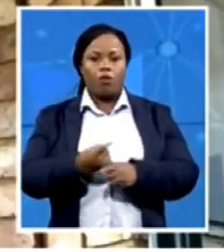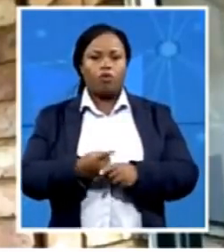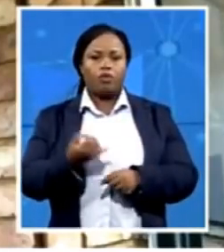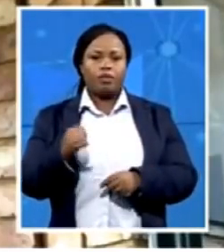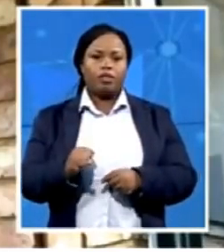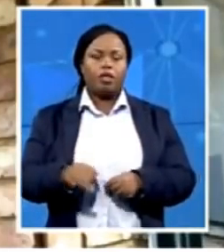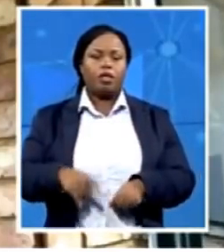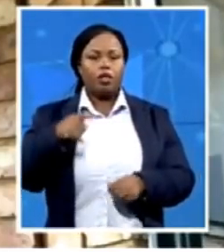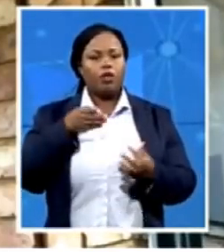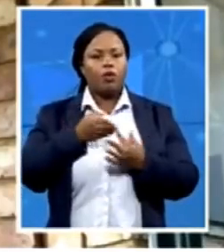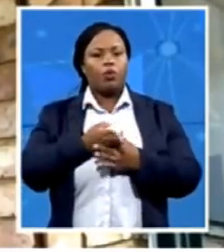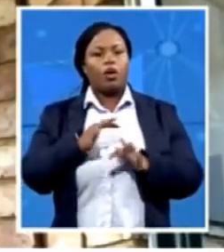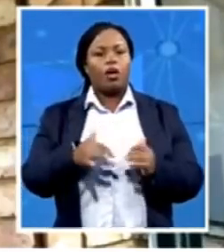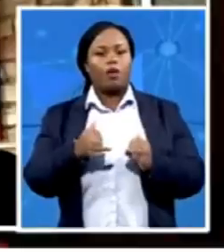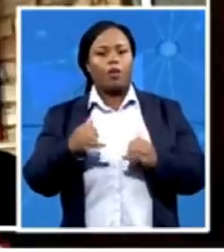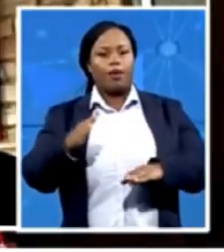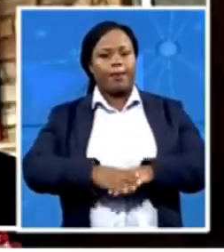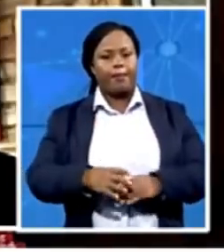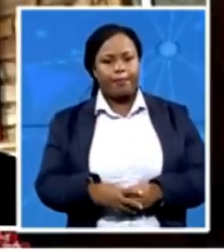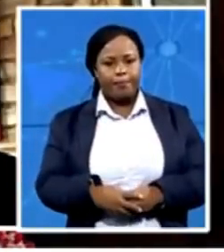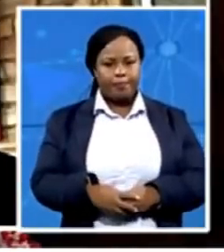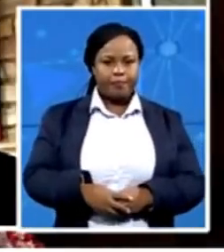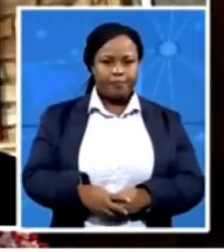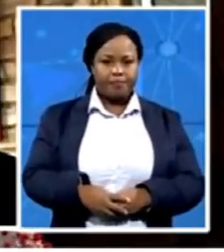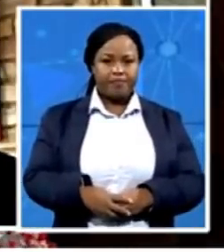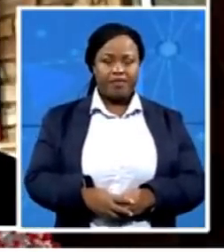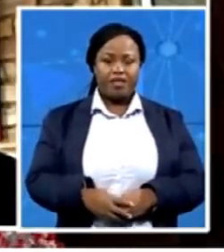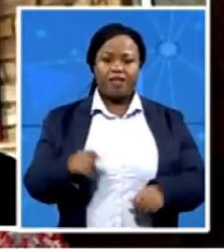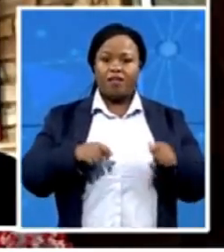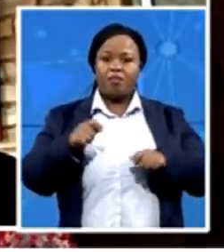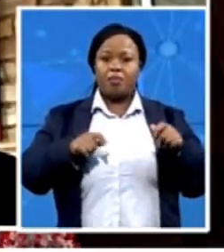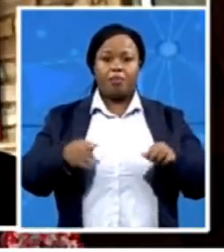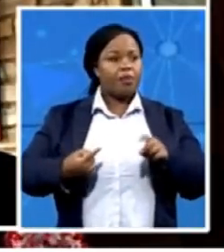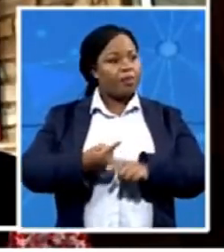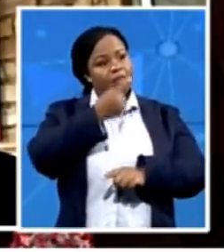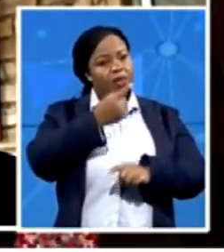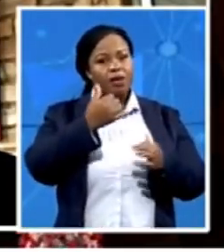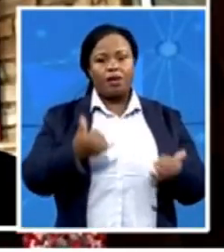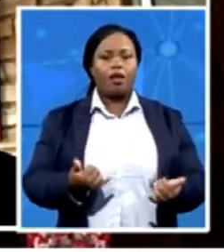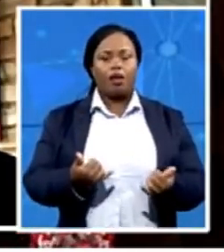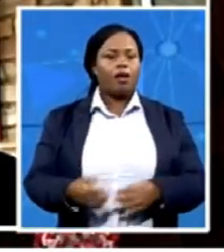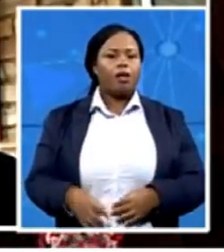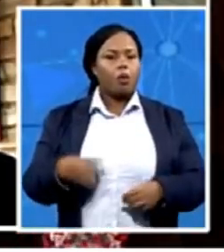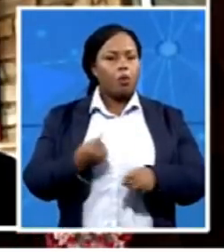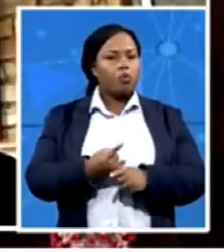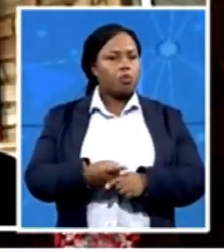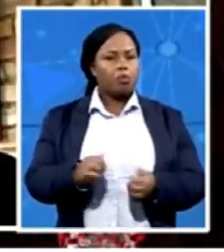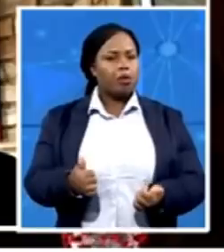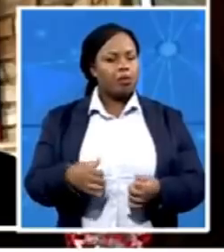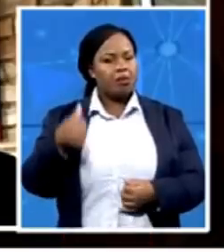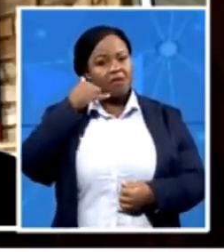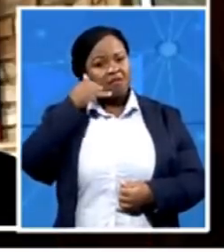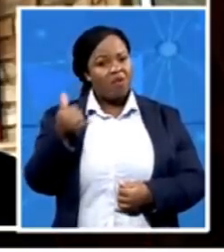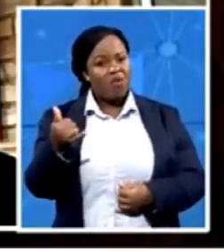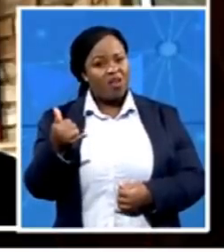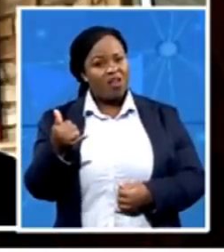Right. And if they don't get any joy, so to speak, online, is there a telephone number? If push comes to